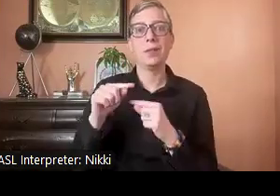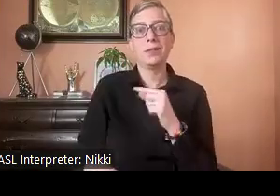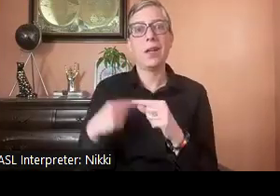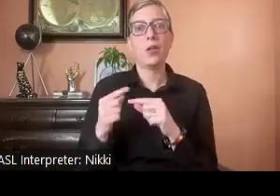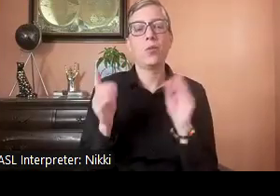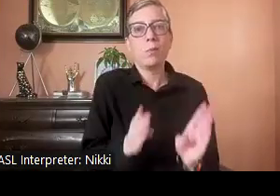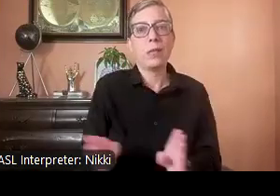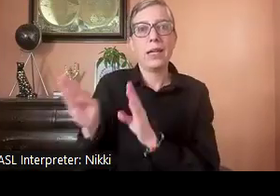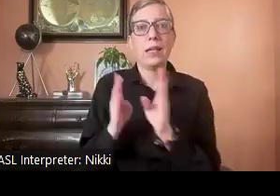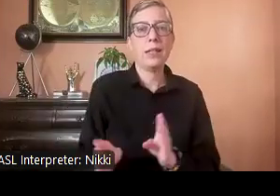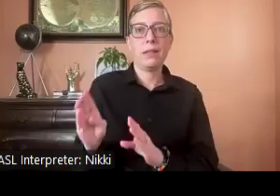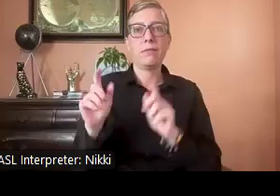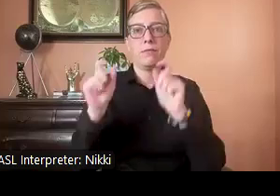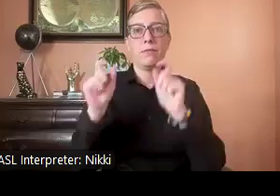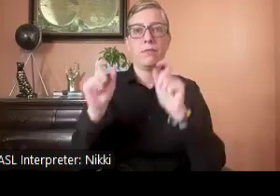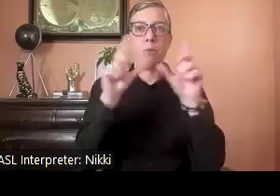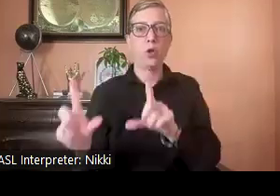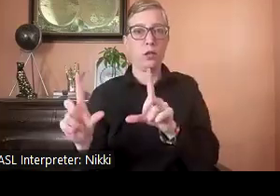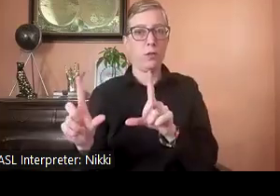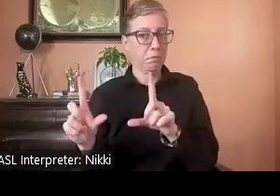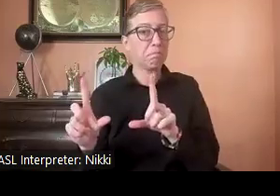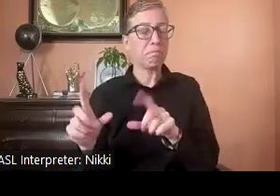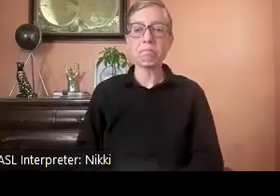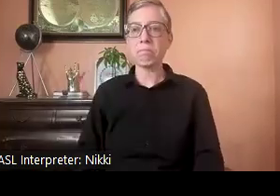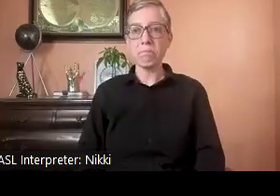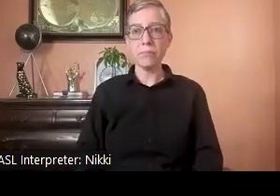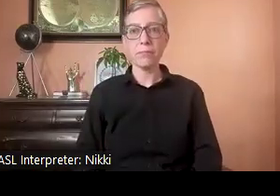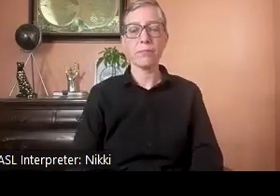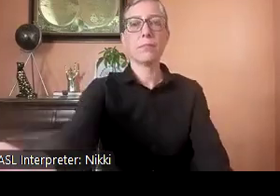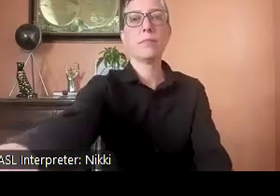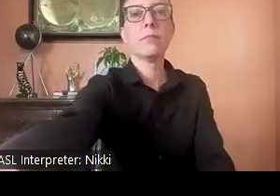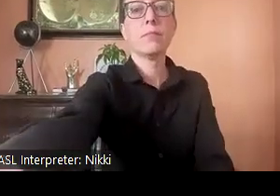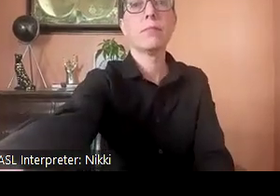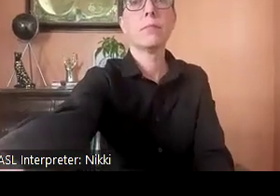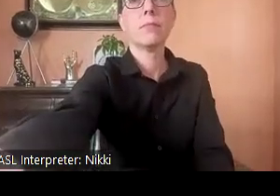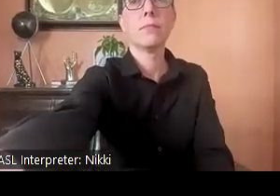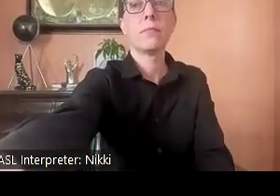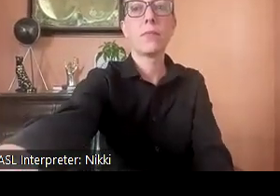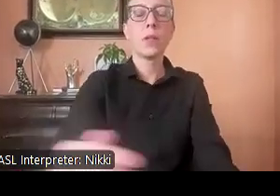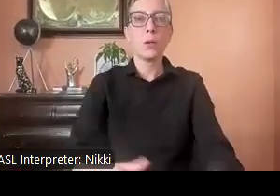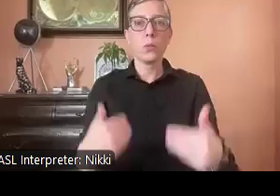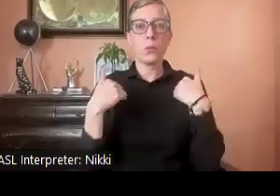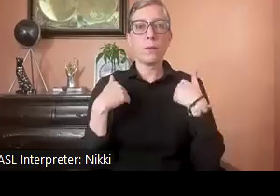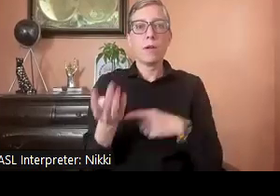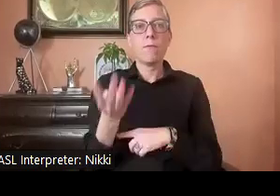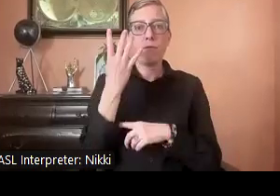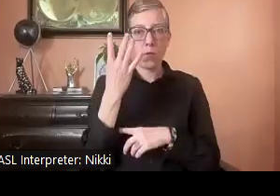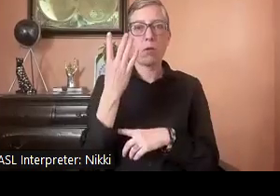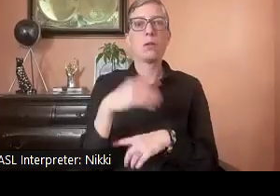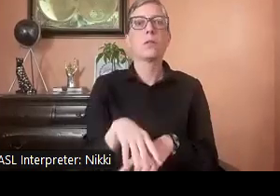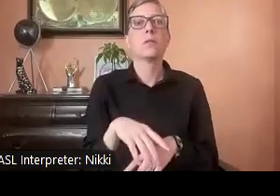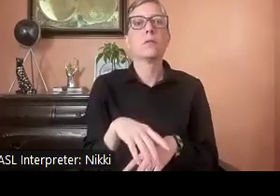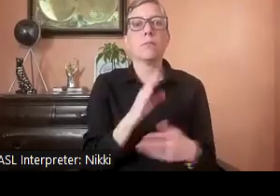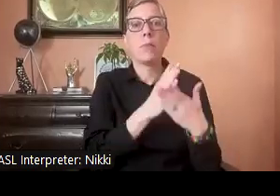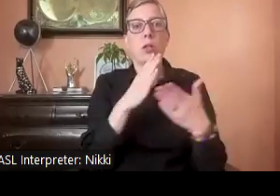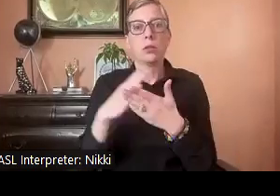their story. There is 4 distinct stages and few processes in between. Gestation